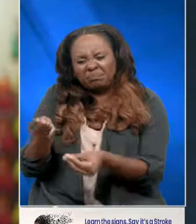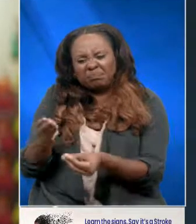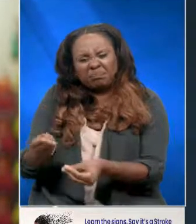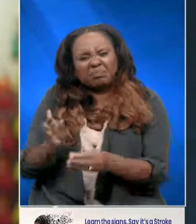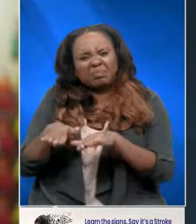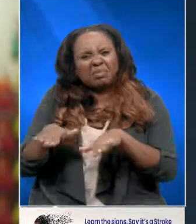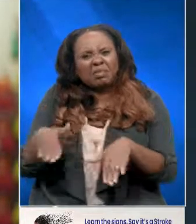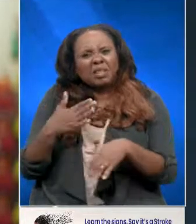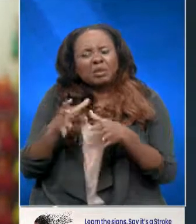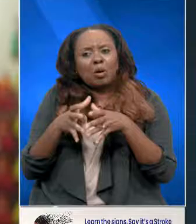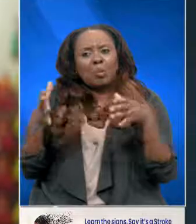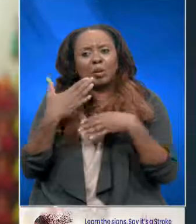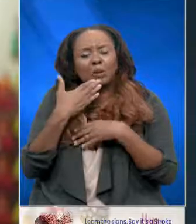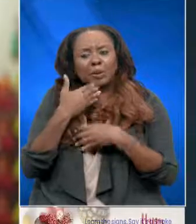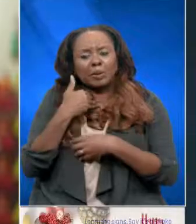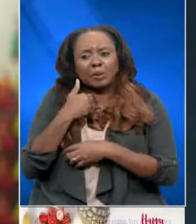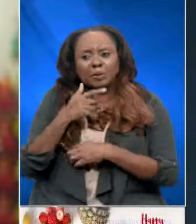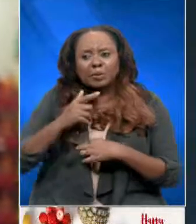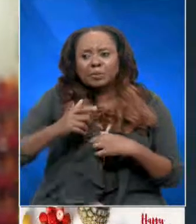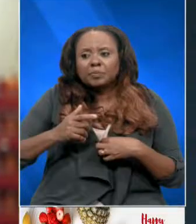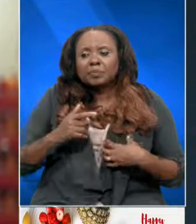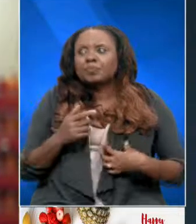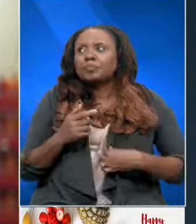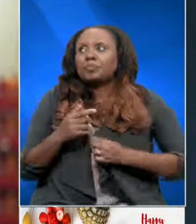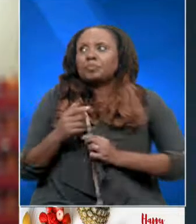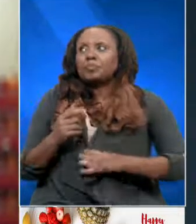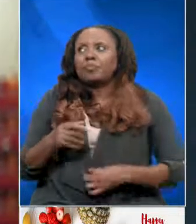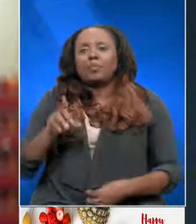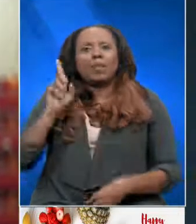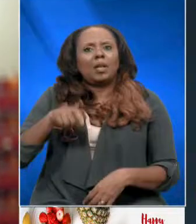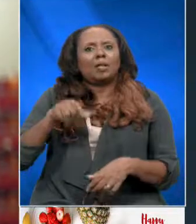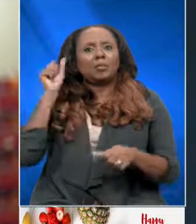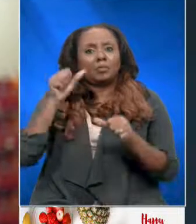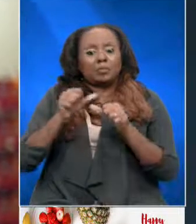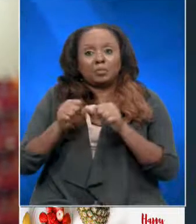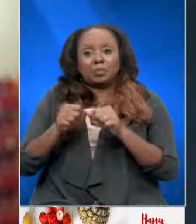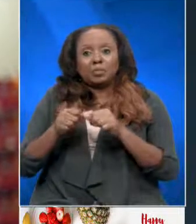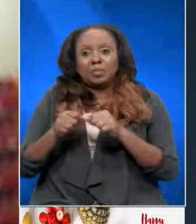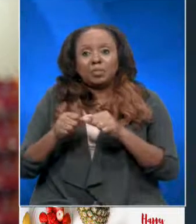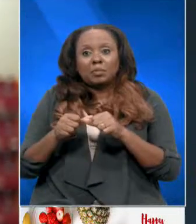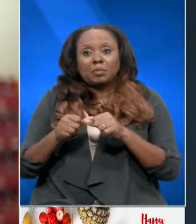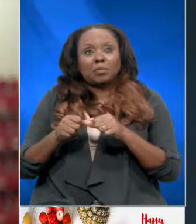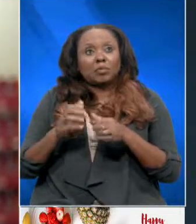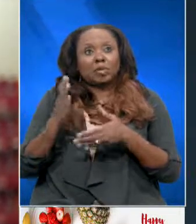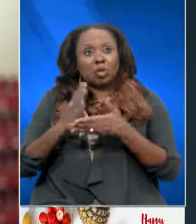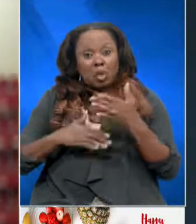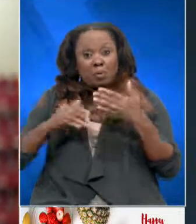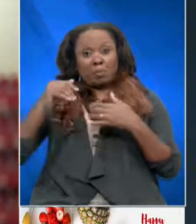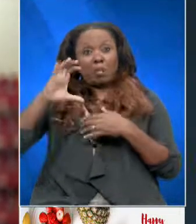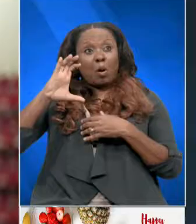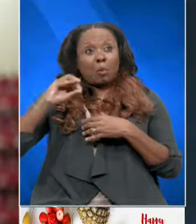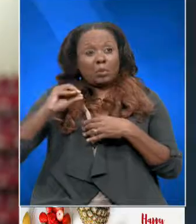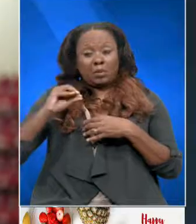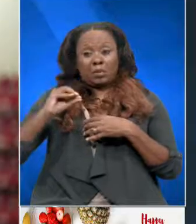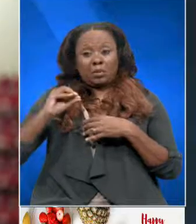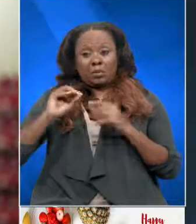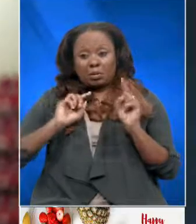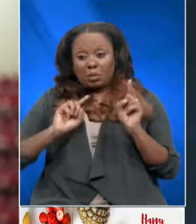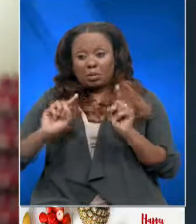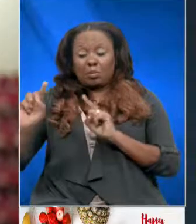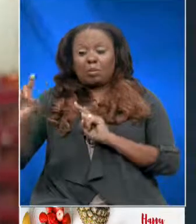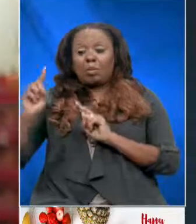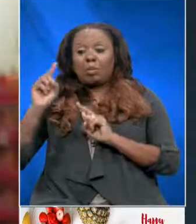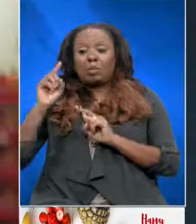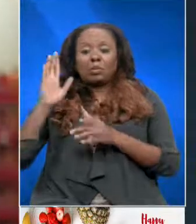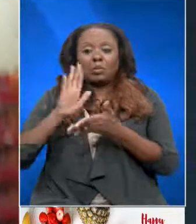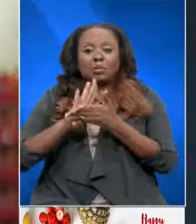know, these, you have to be mindful about the companies that are allowed to come to schools to do marketing. So when they market their little drinks